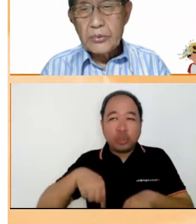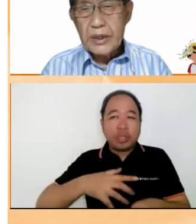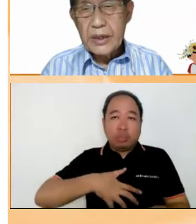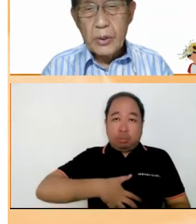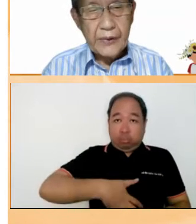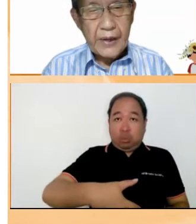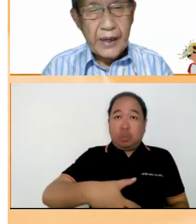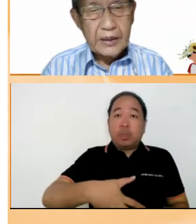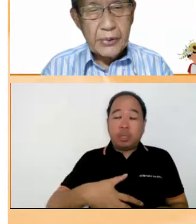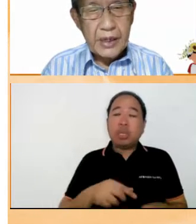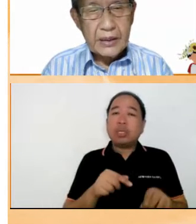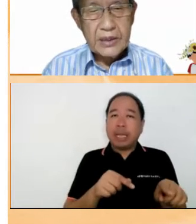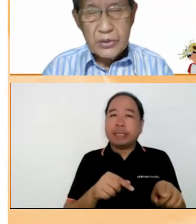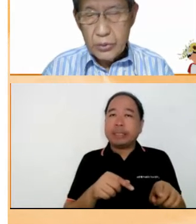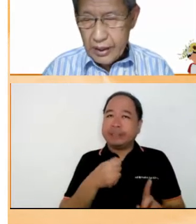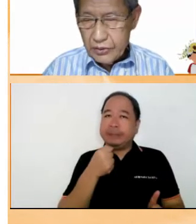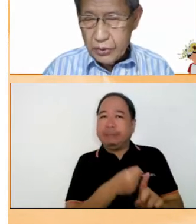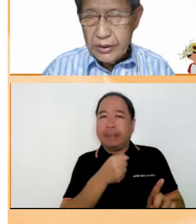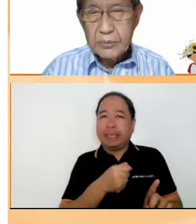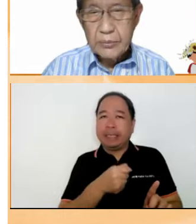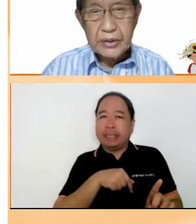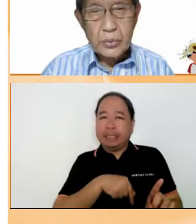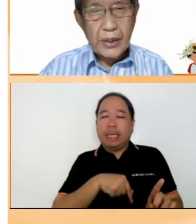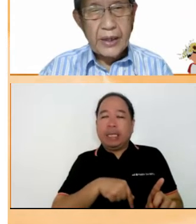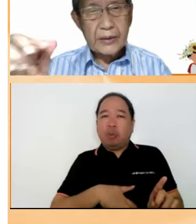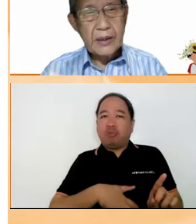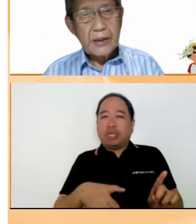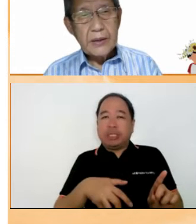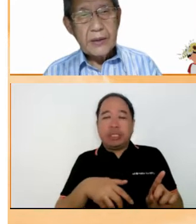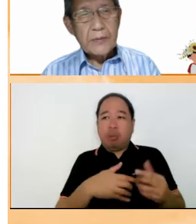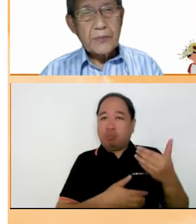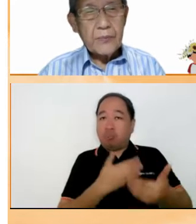are observed to affect the pregnancy duration and birth weight.